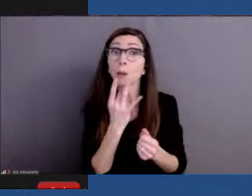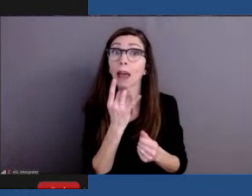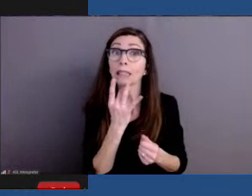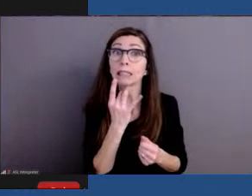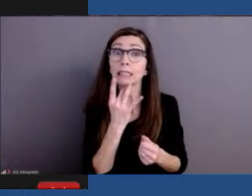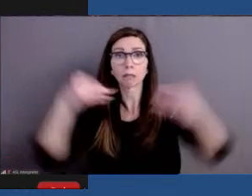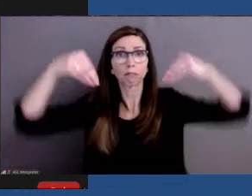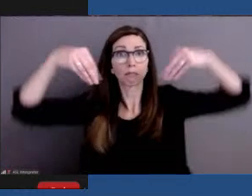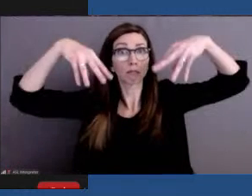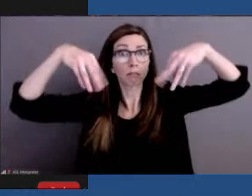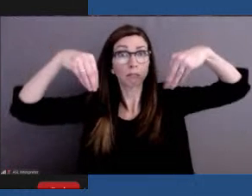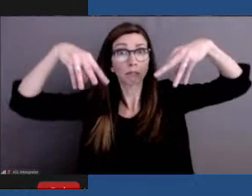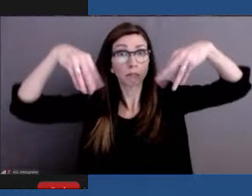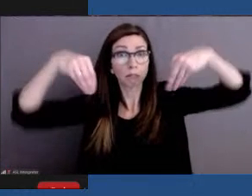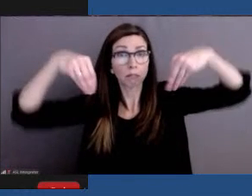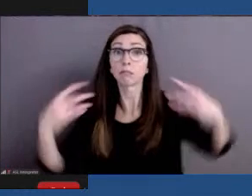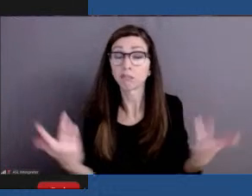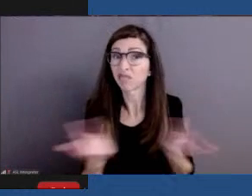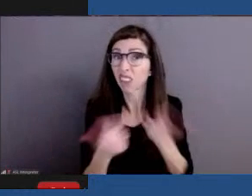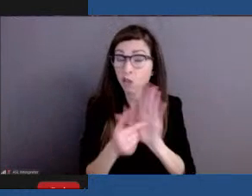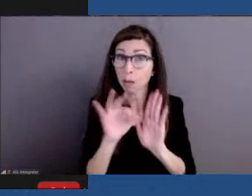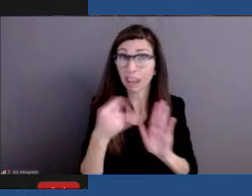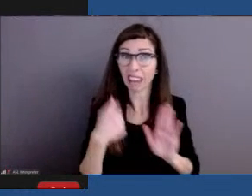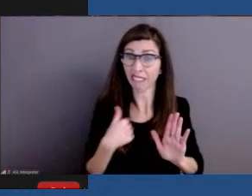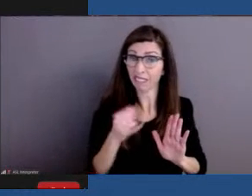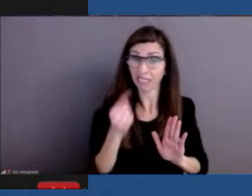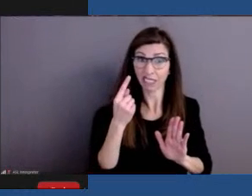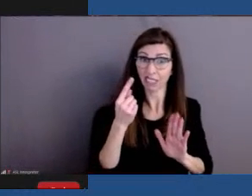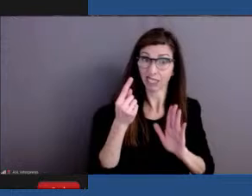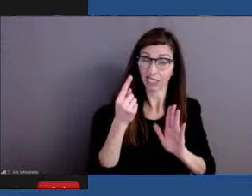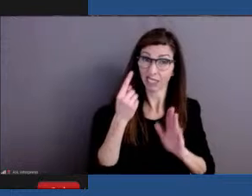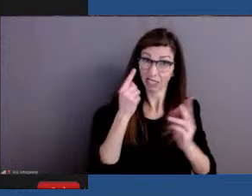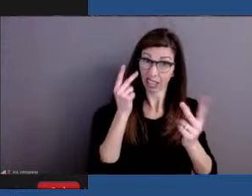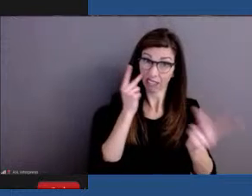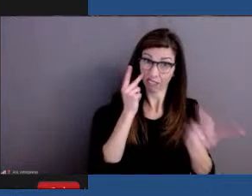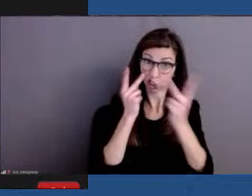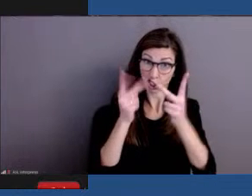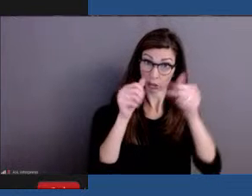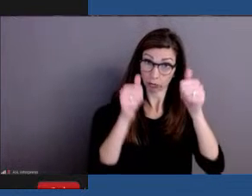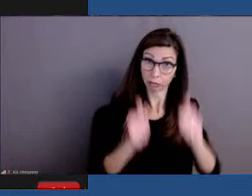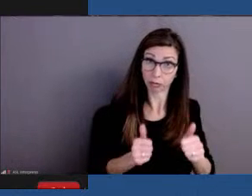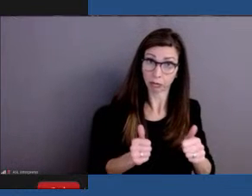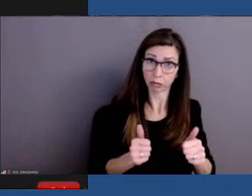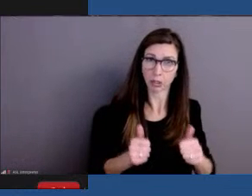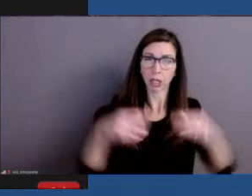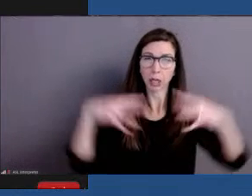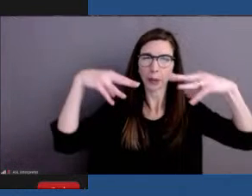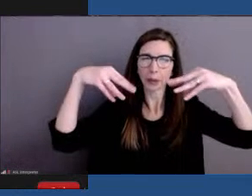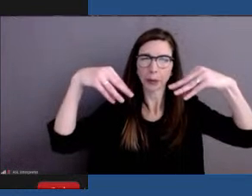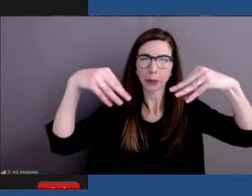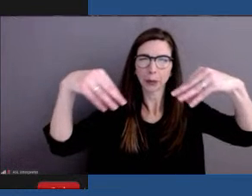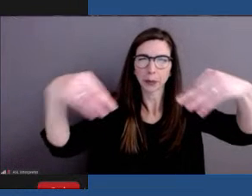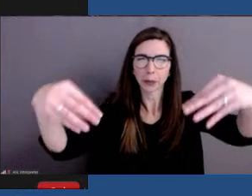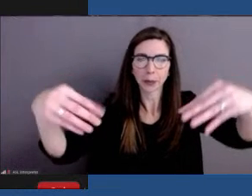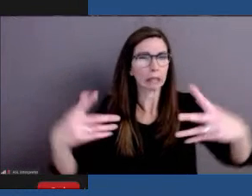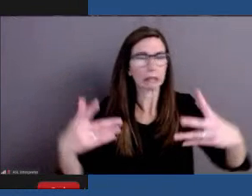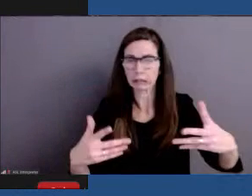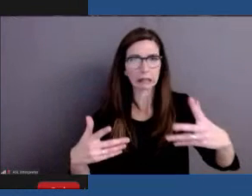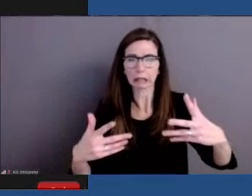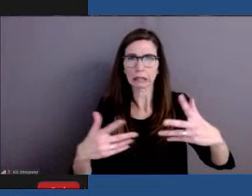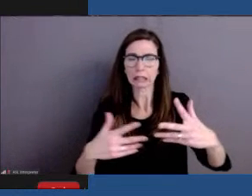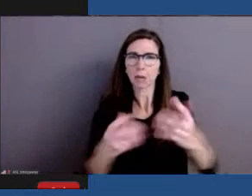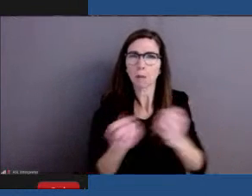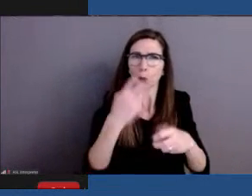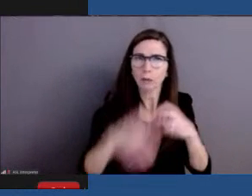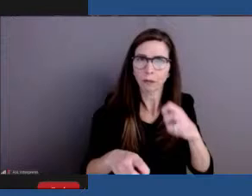for people with low vision, it's harder to read and it's harder to wayfind.